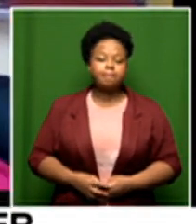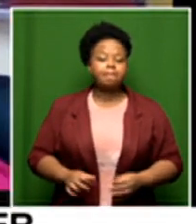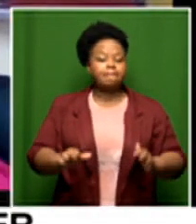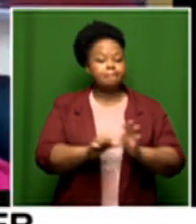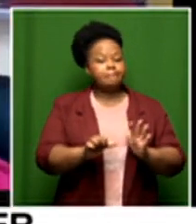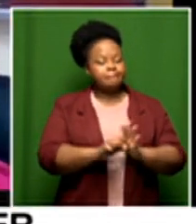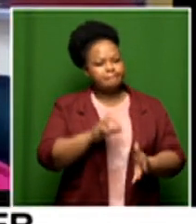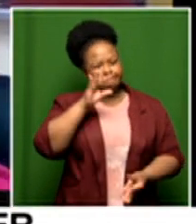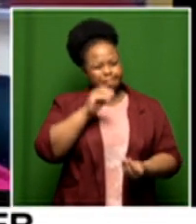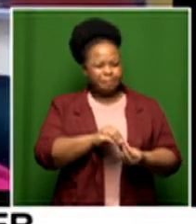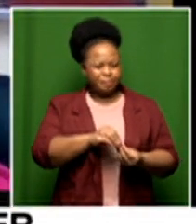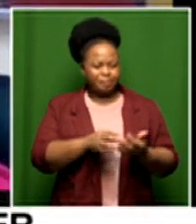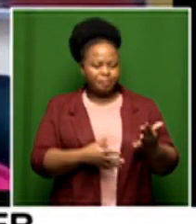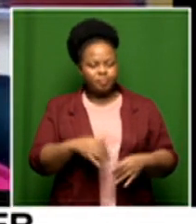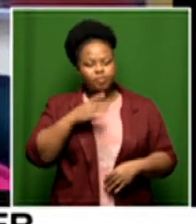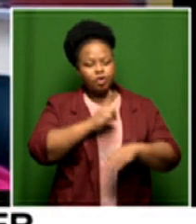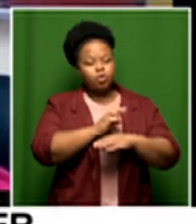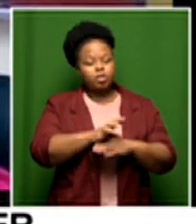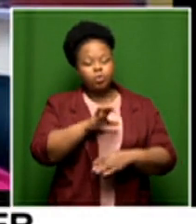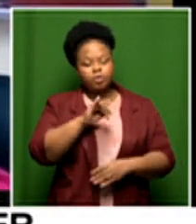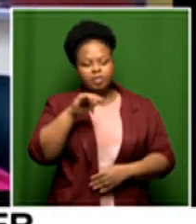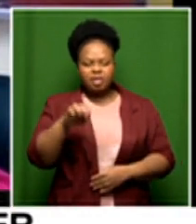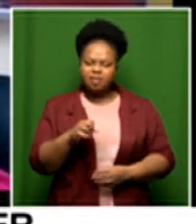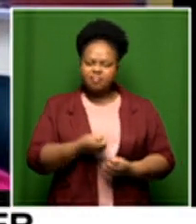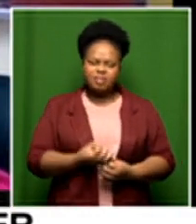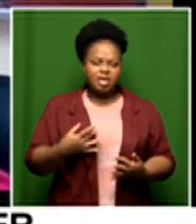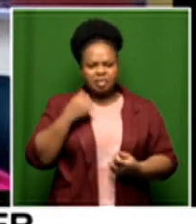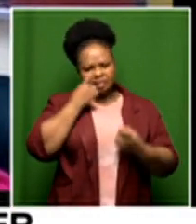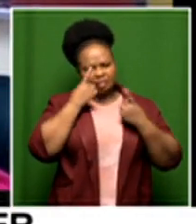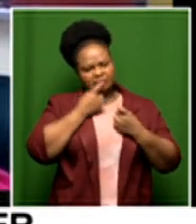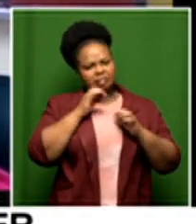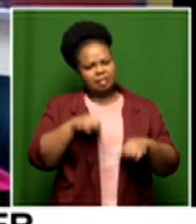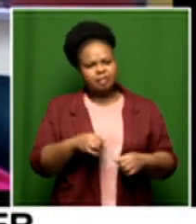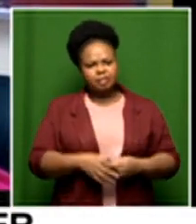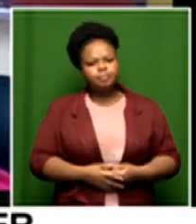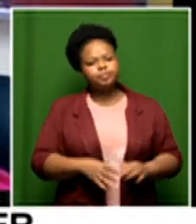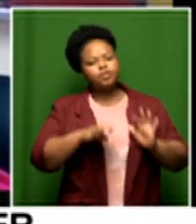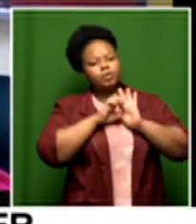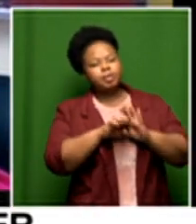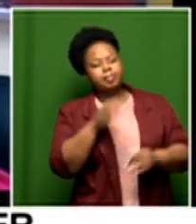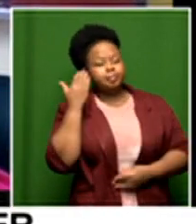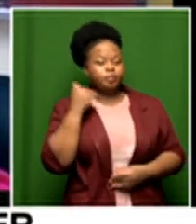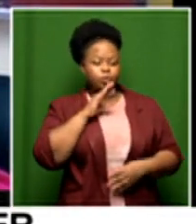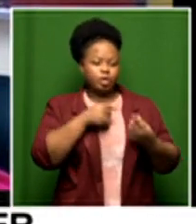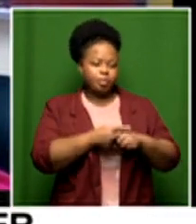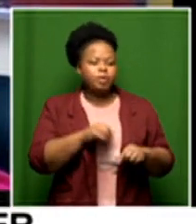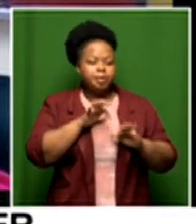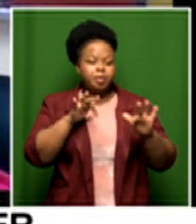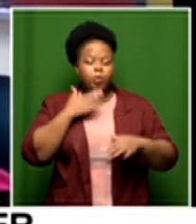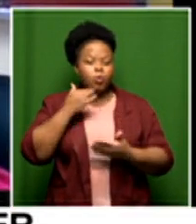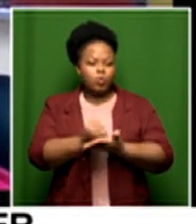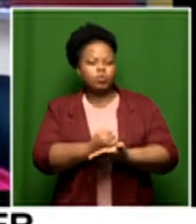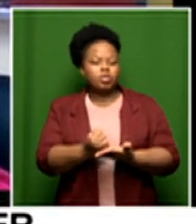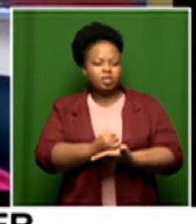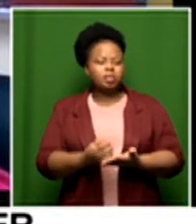important nutshell there, Dr. Coetzee, because so many questions arise. For example, you're speaking of people having to be